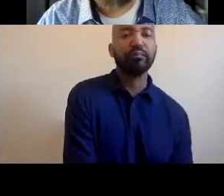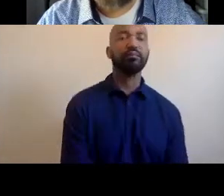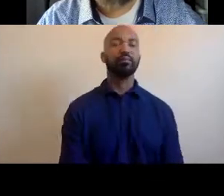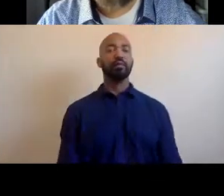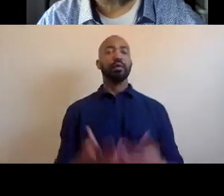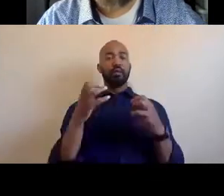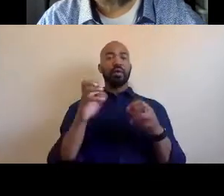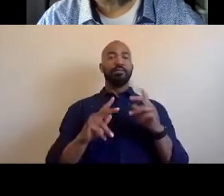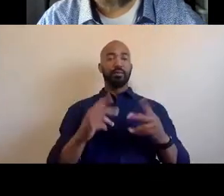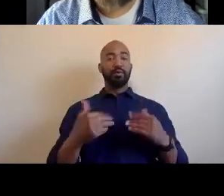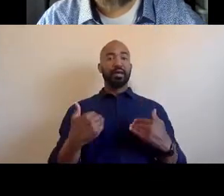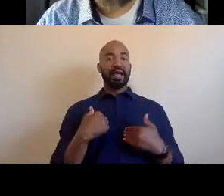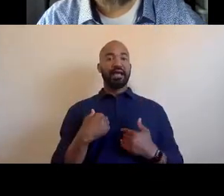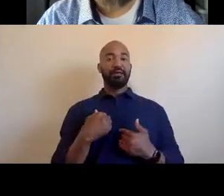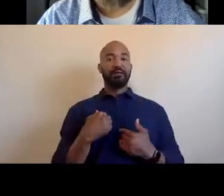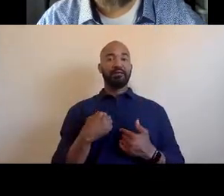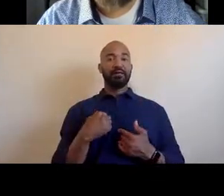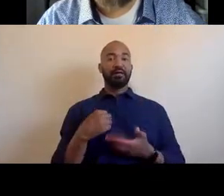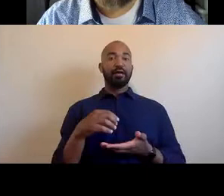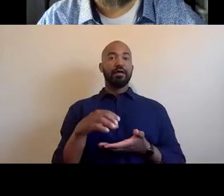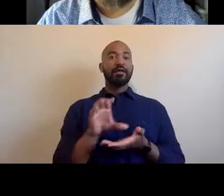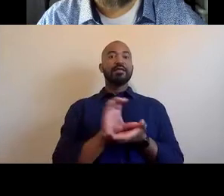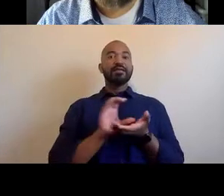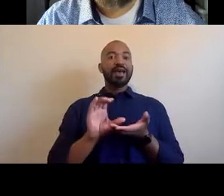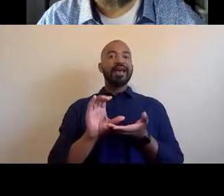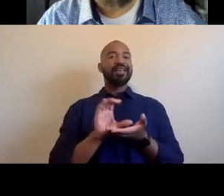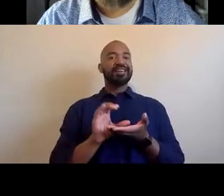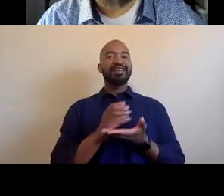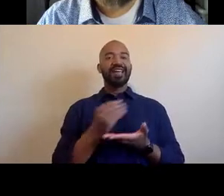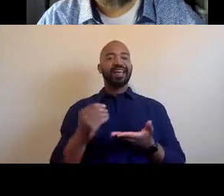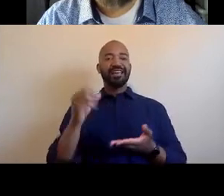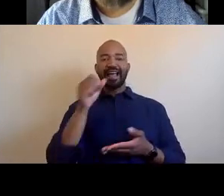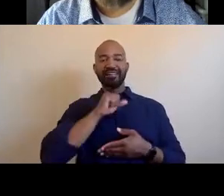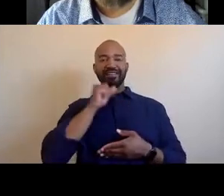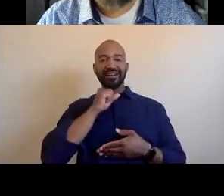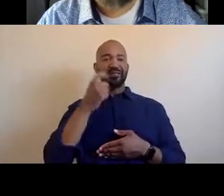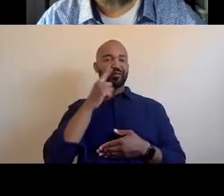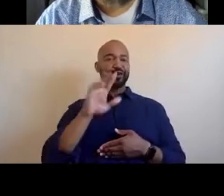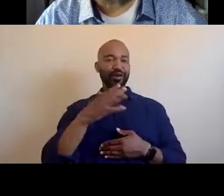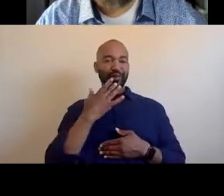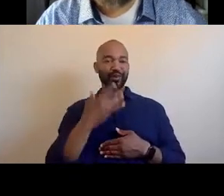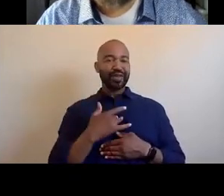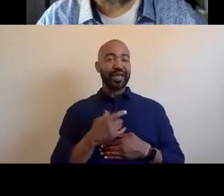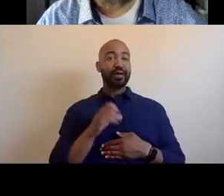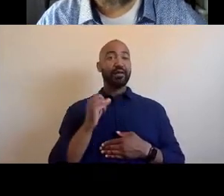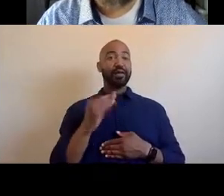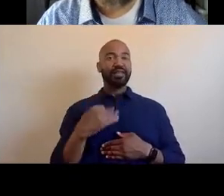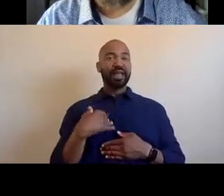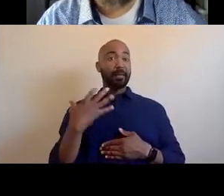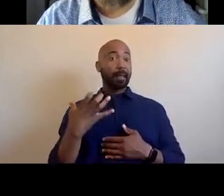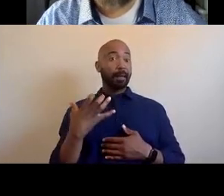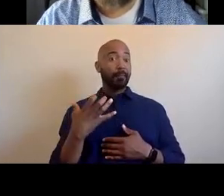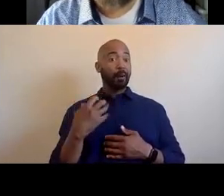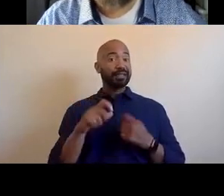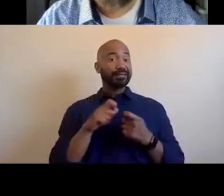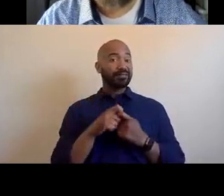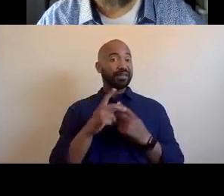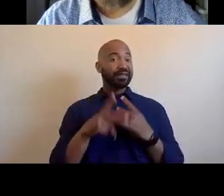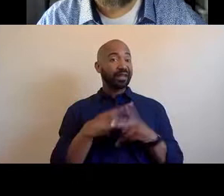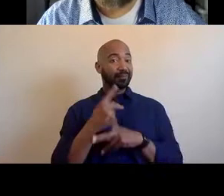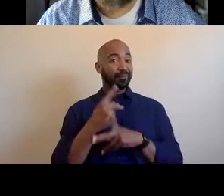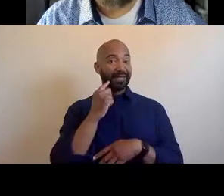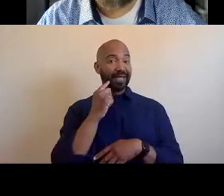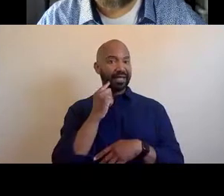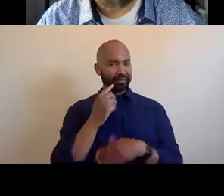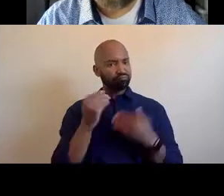ice cream on their birthday if that makes most sense for them. I want them to enjoy Skittles if that's something that they love. So